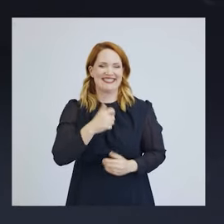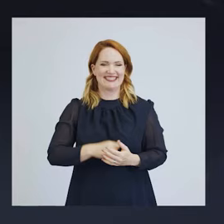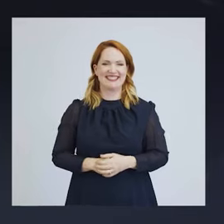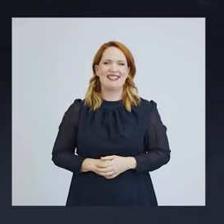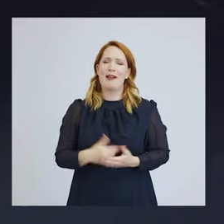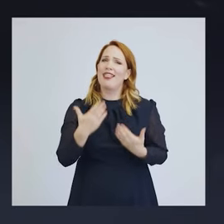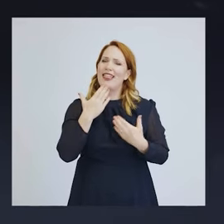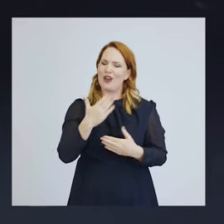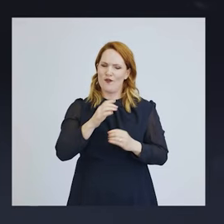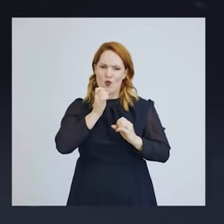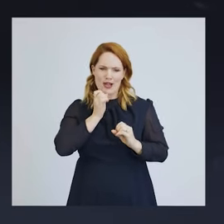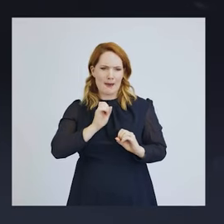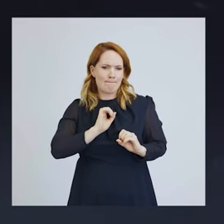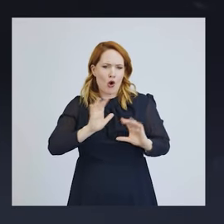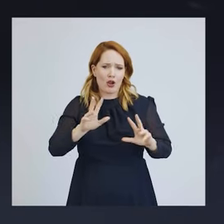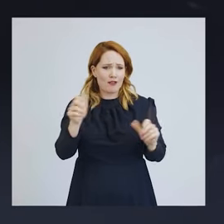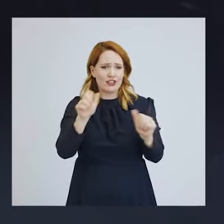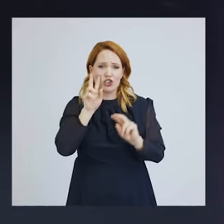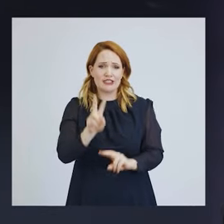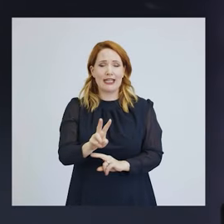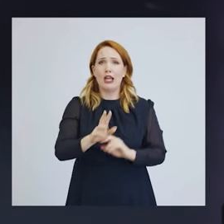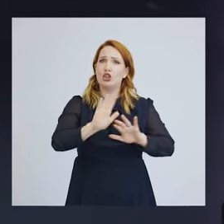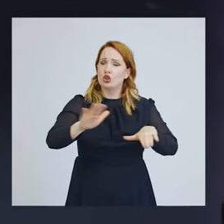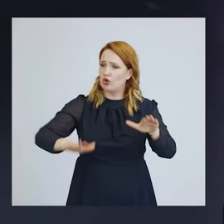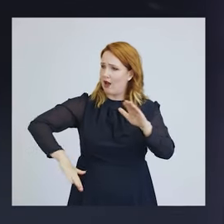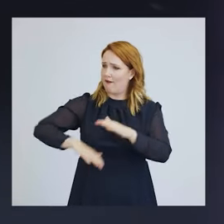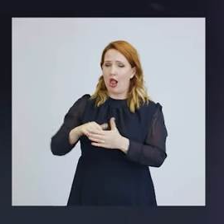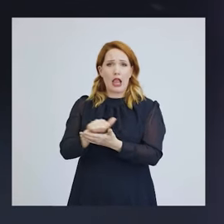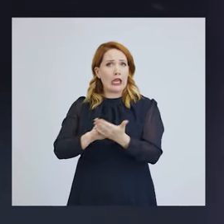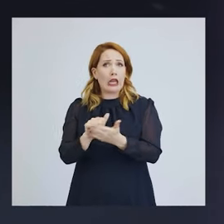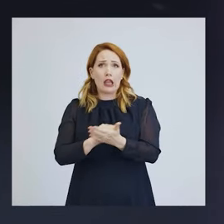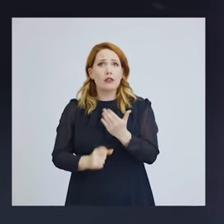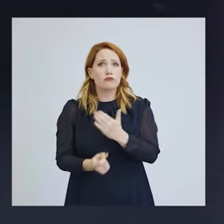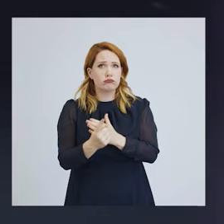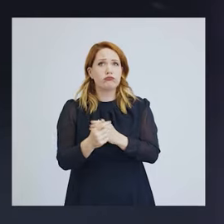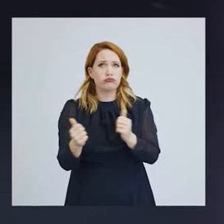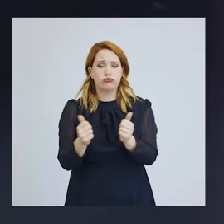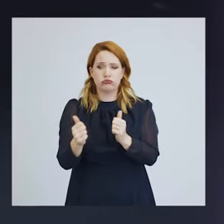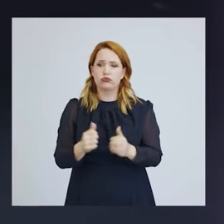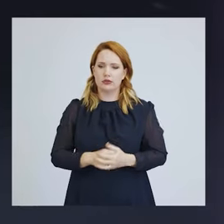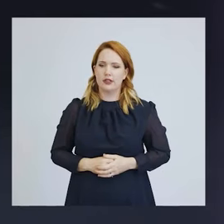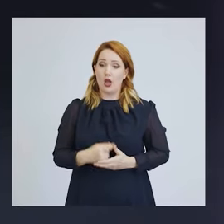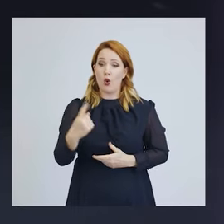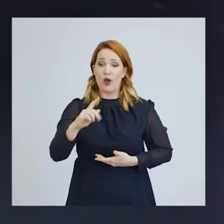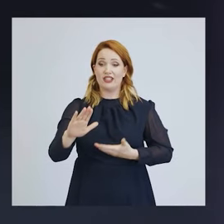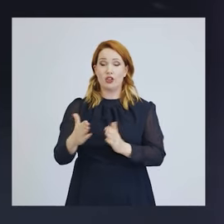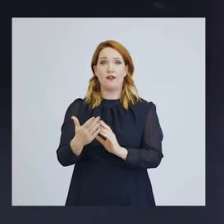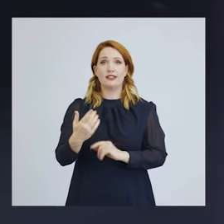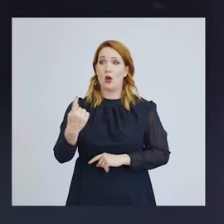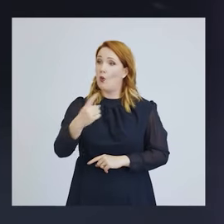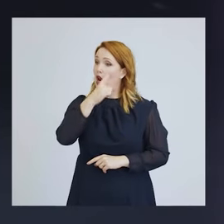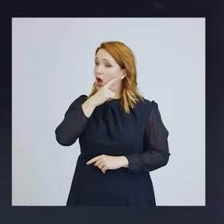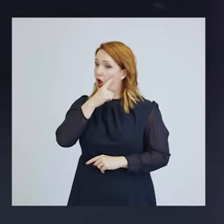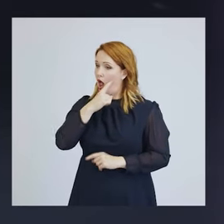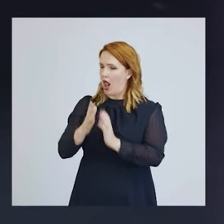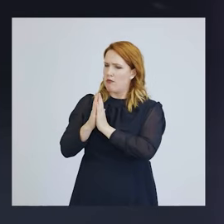And but thank you for the miracles we've been able to see as well. We've seen kids just get completely healed. And a kids service, we prayed